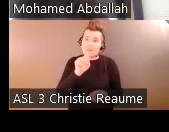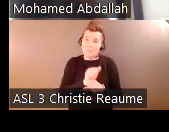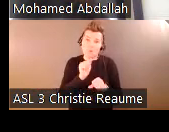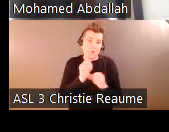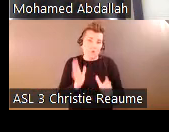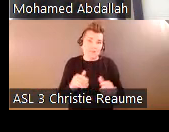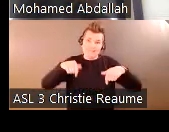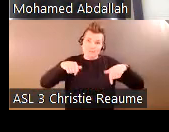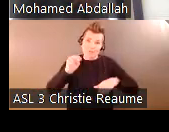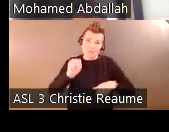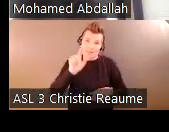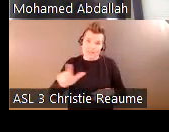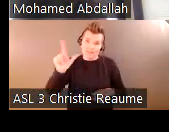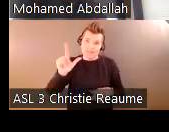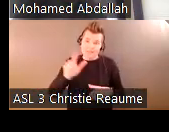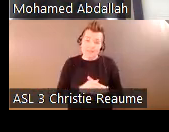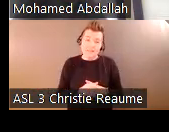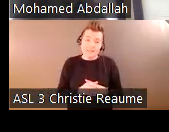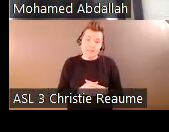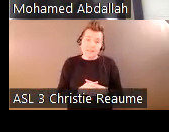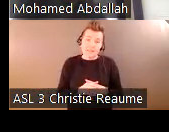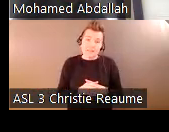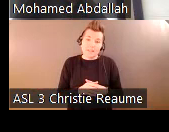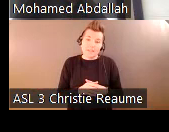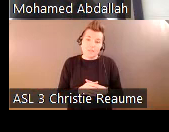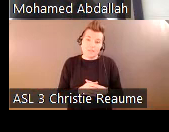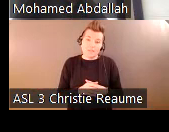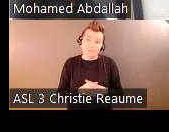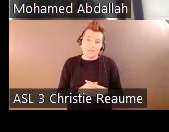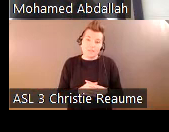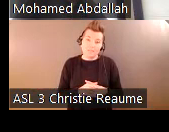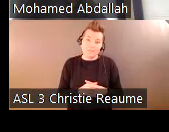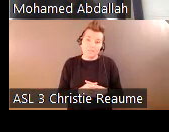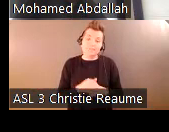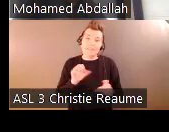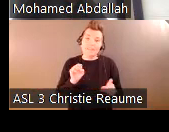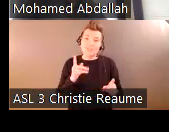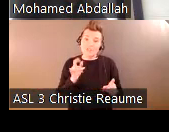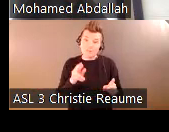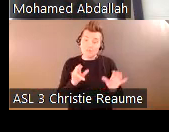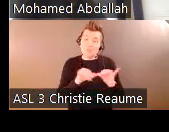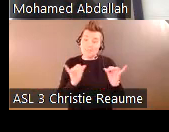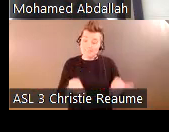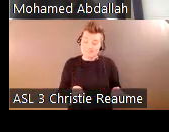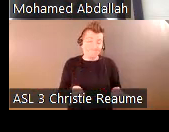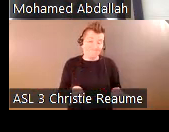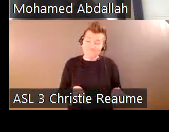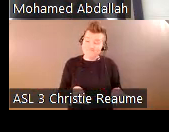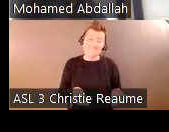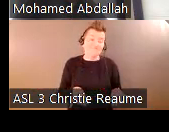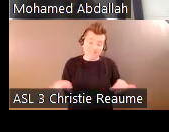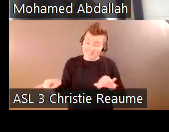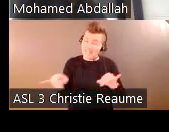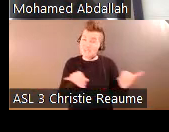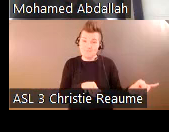So we see it on too many levels. It's a challenge in the shelter system as well. A lot of personal care